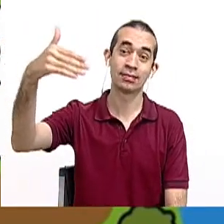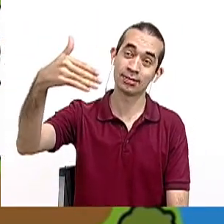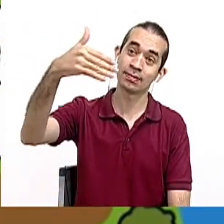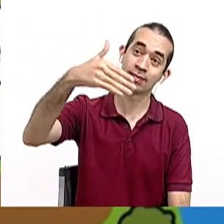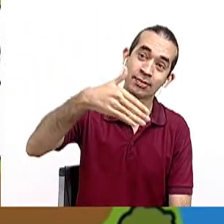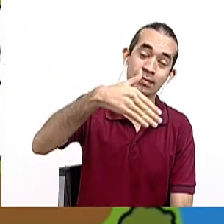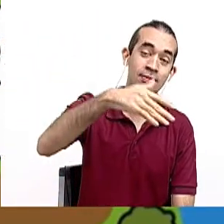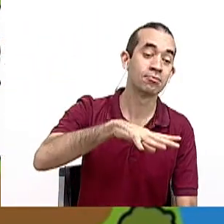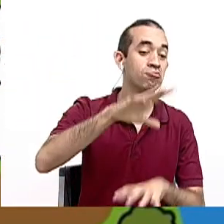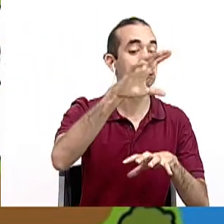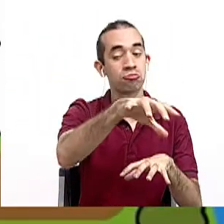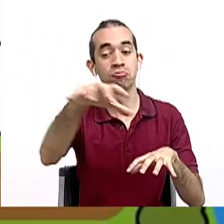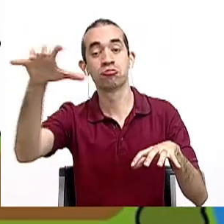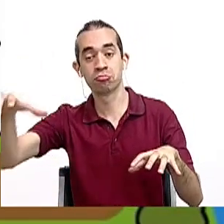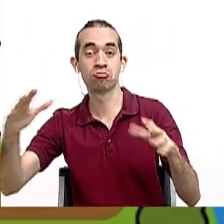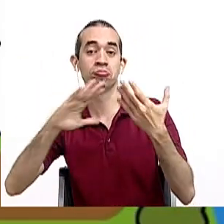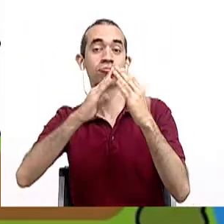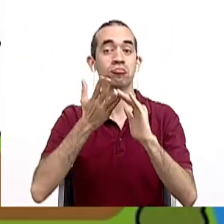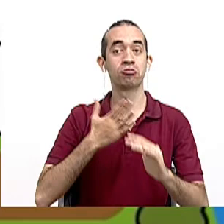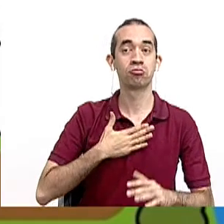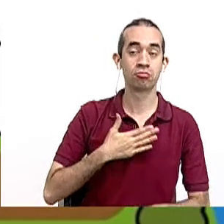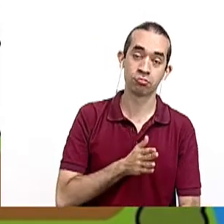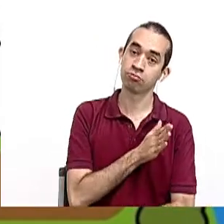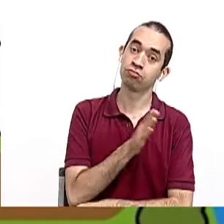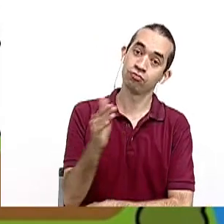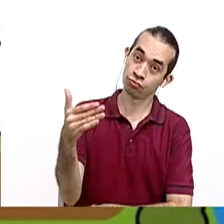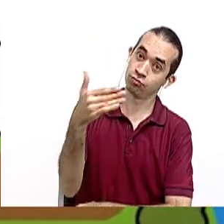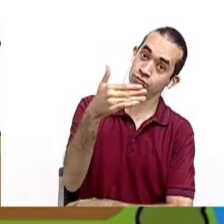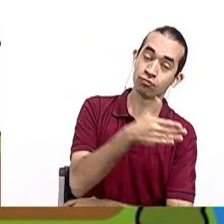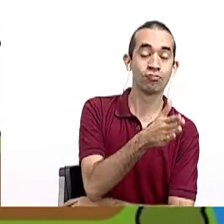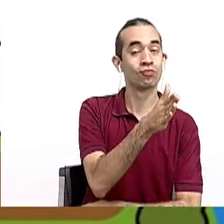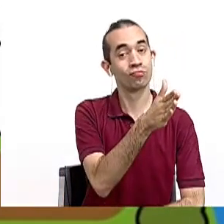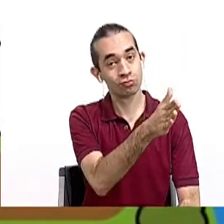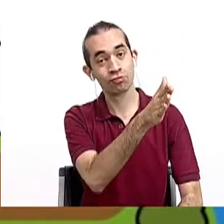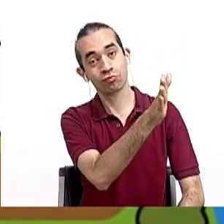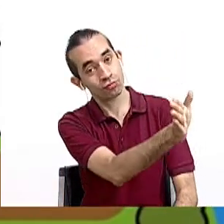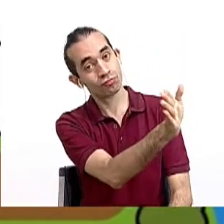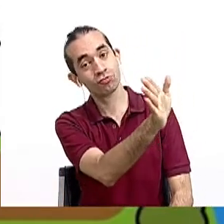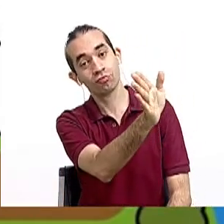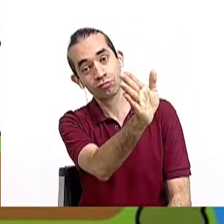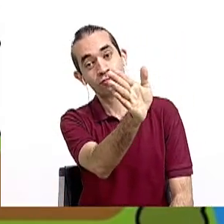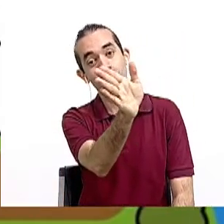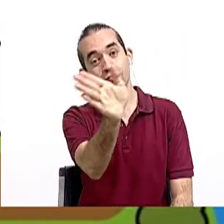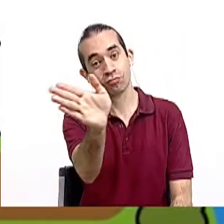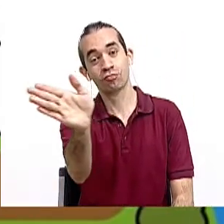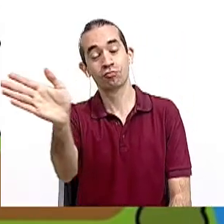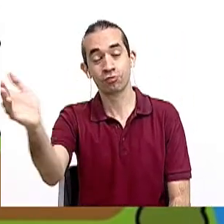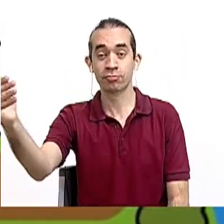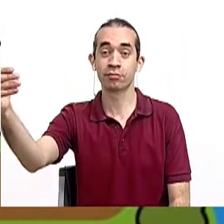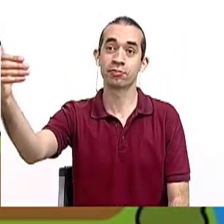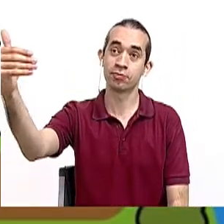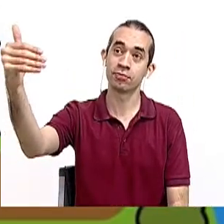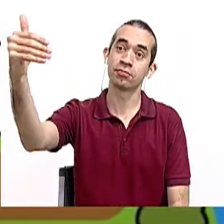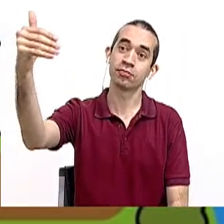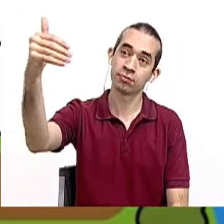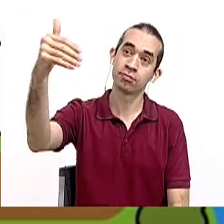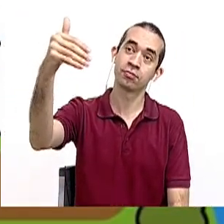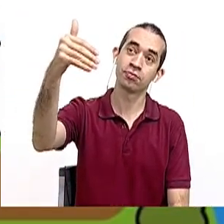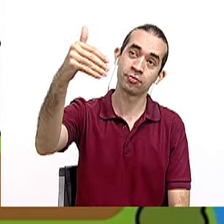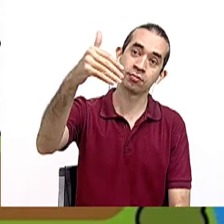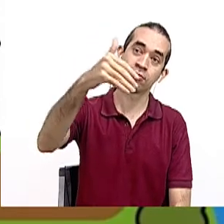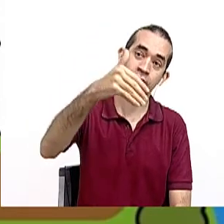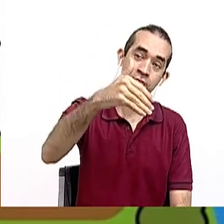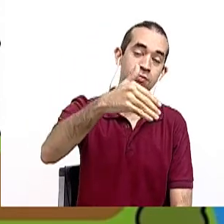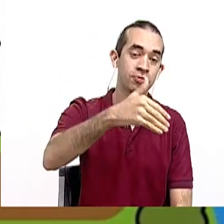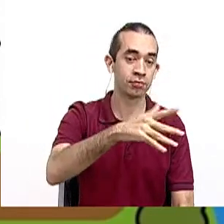down past places in my town. Turn left, turn right. Go straight ahead. Up the street, then back